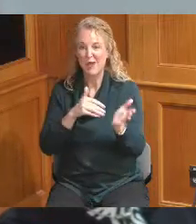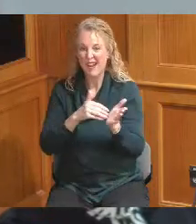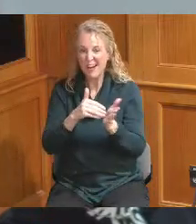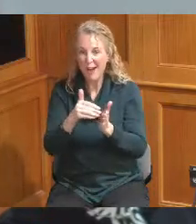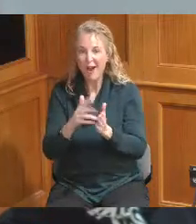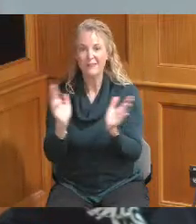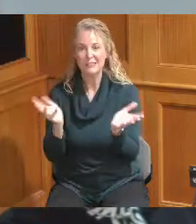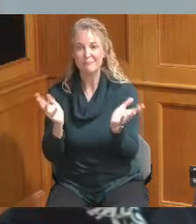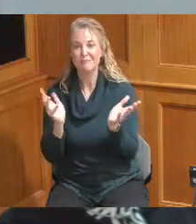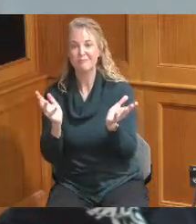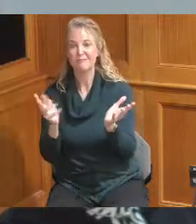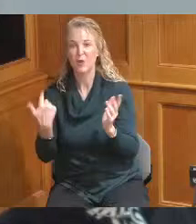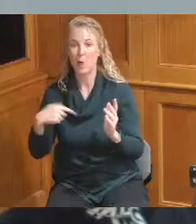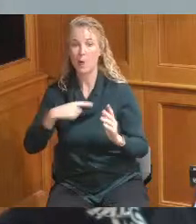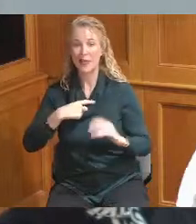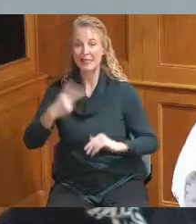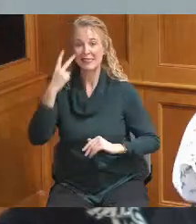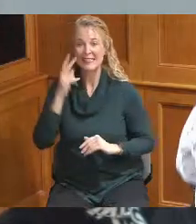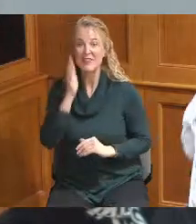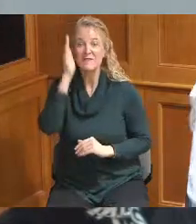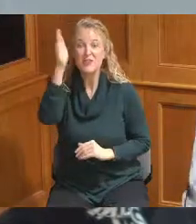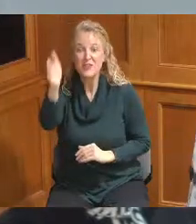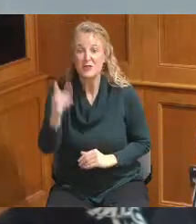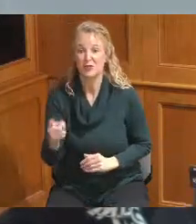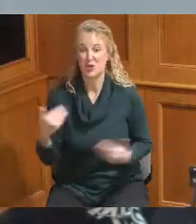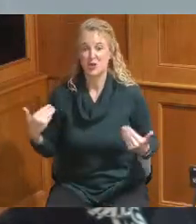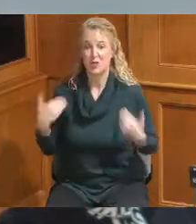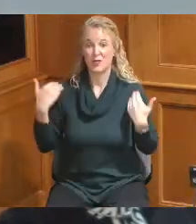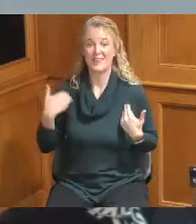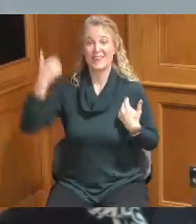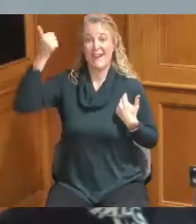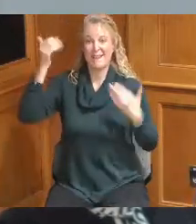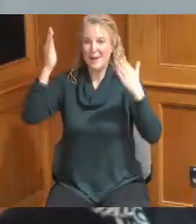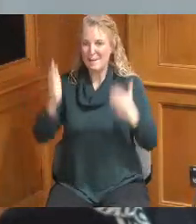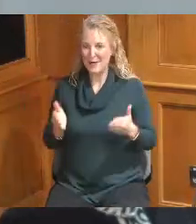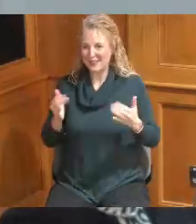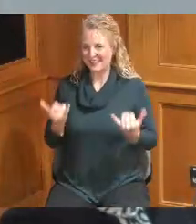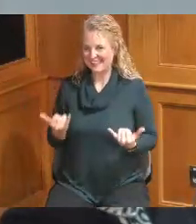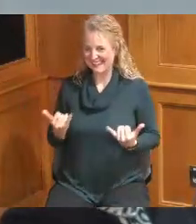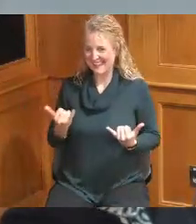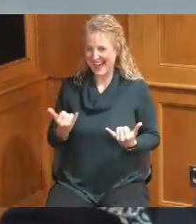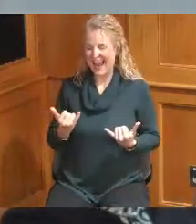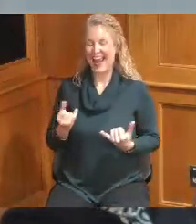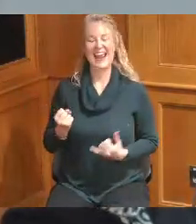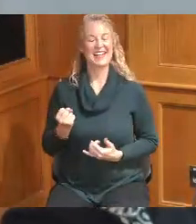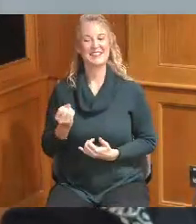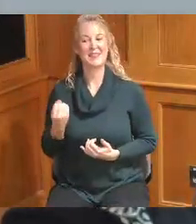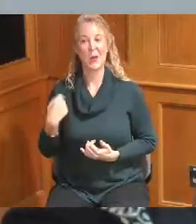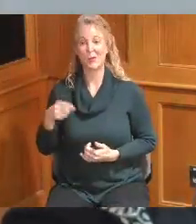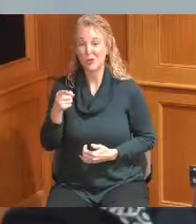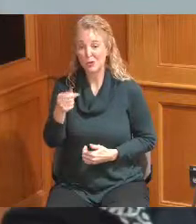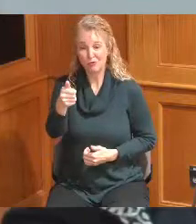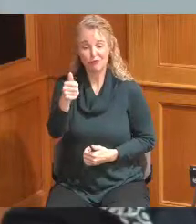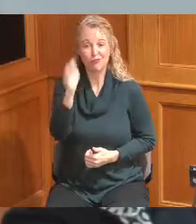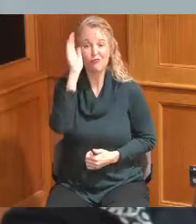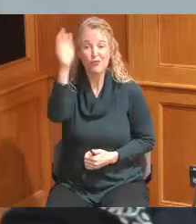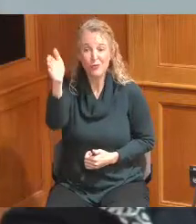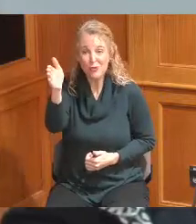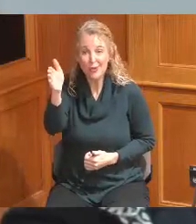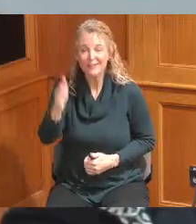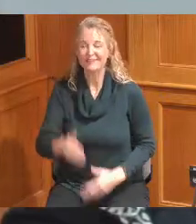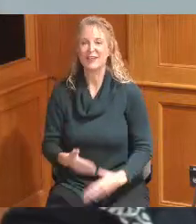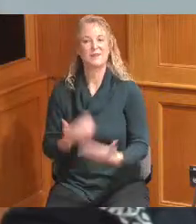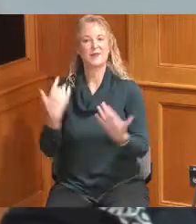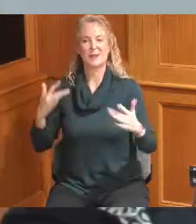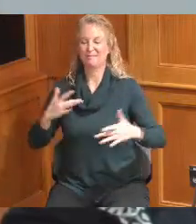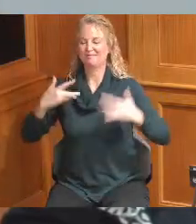of where we're moving. You know, you're one of the younger people in the group, I think, but you're the future. And so it's really exciting